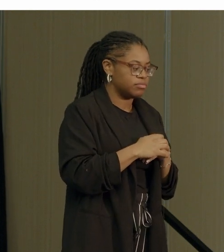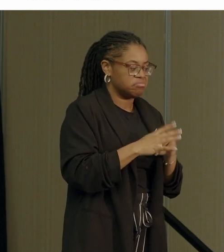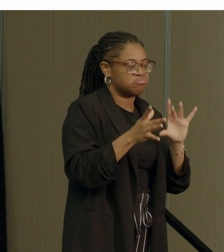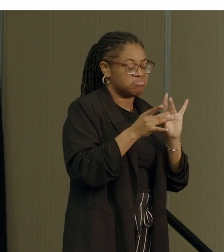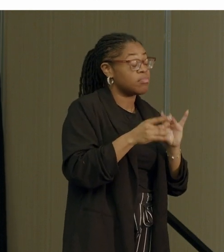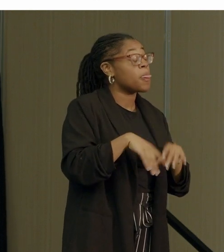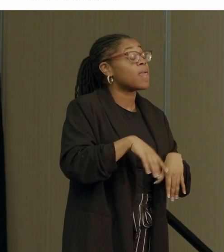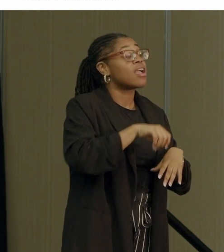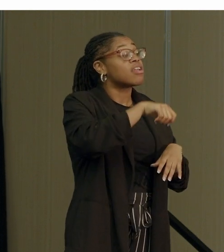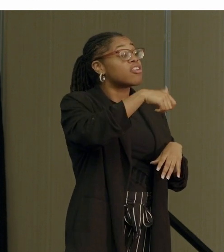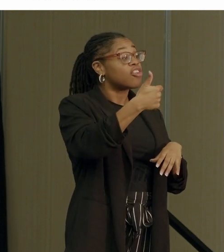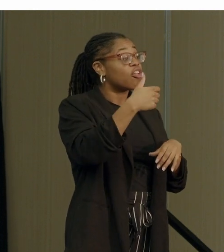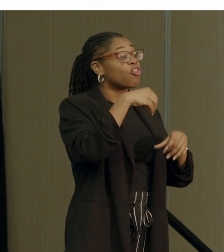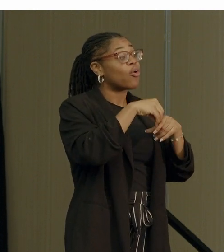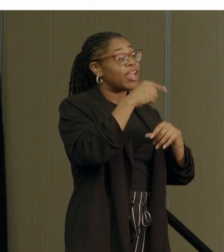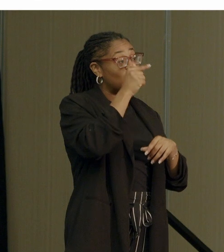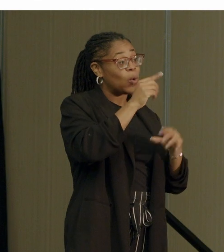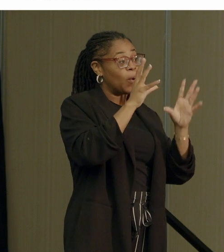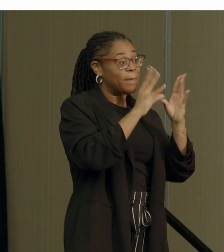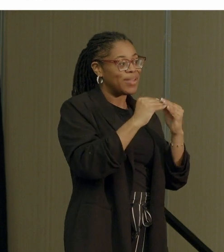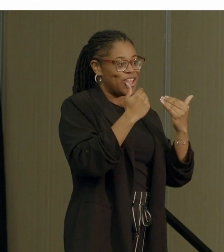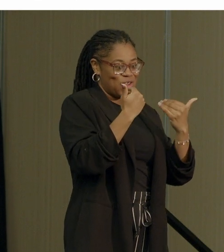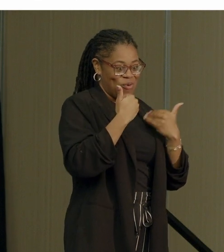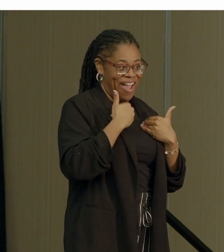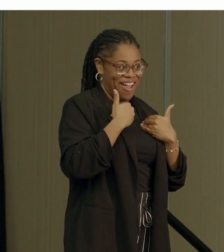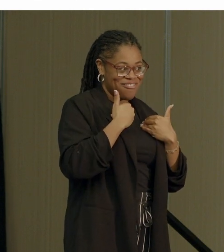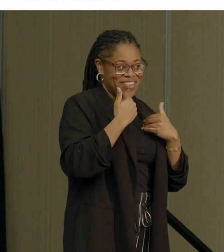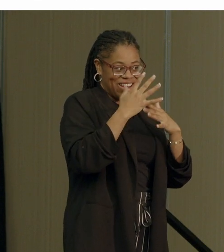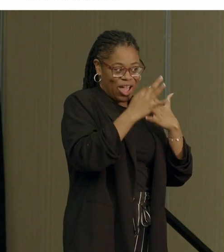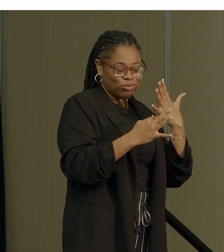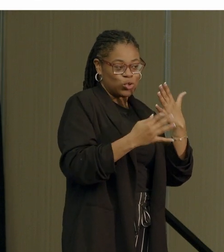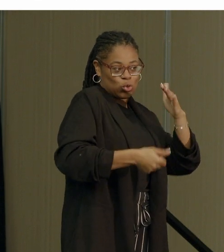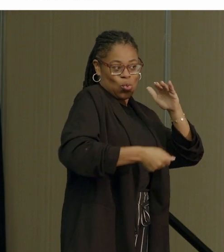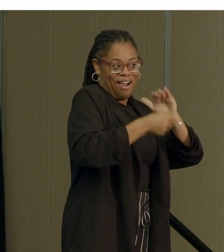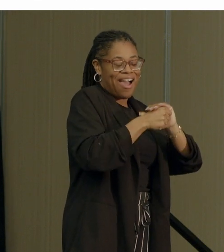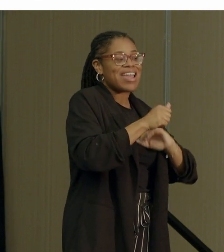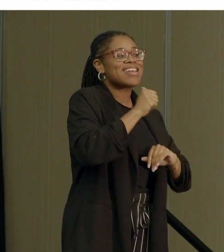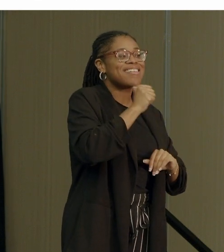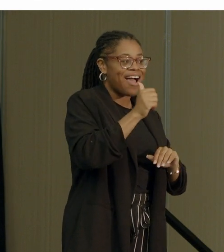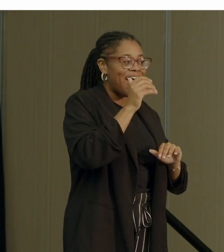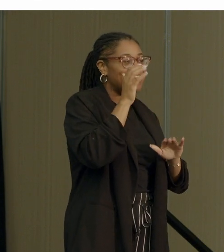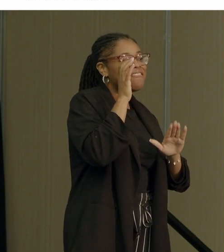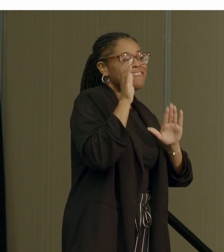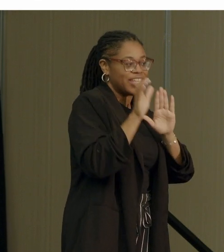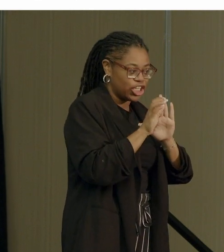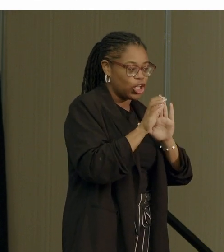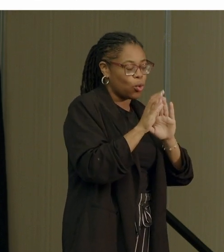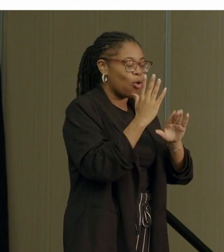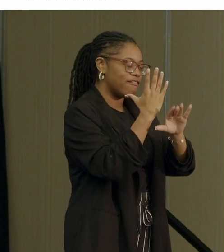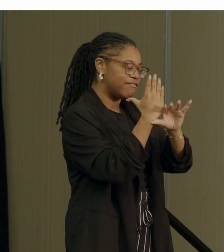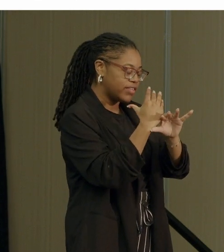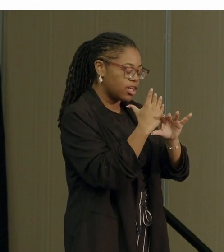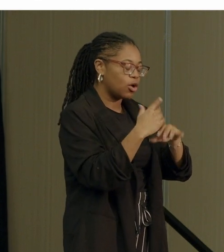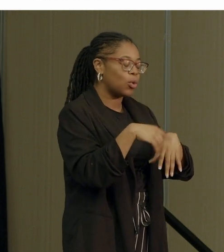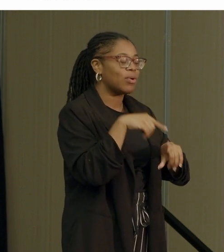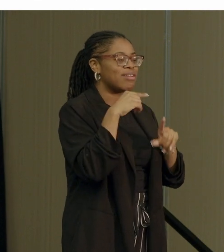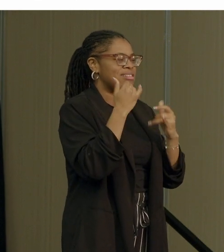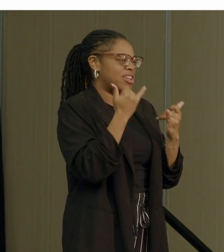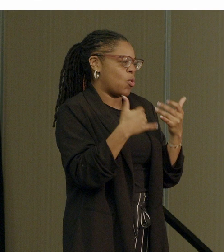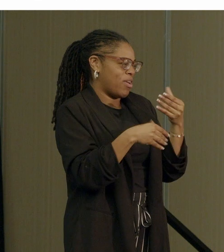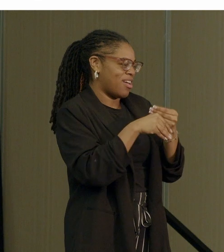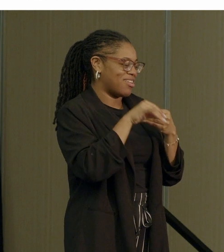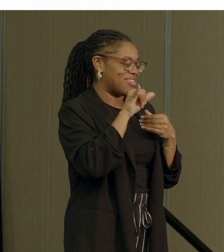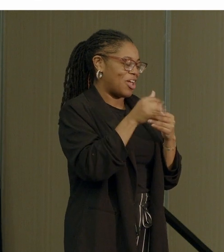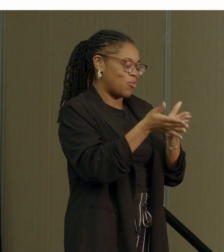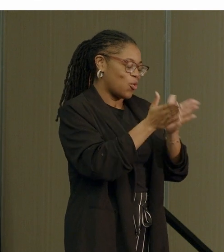in Google Meet, you now have the option within layout options to hide non-video tiles. We've added this capability, also